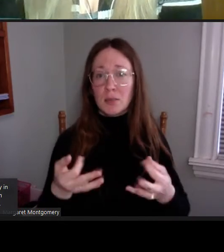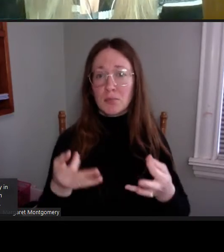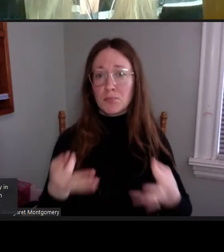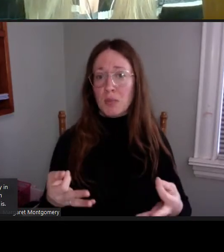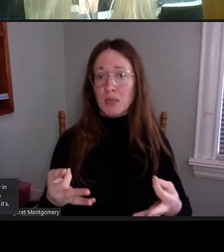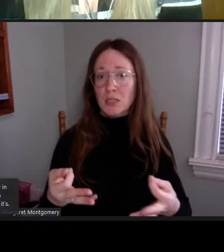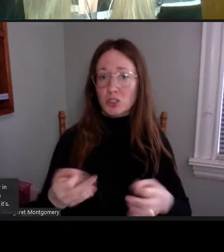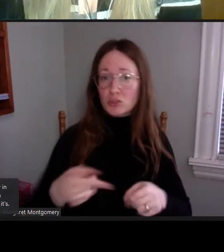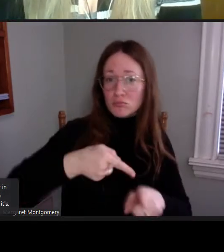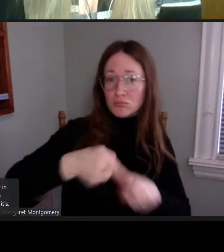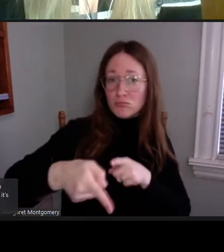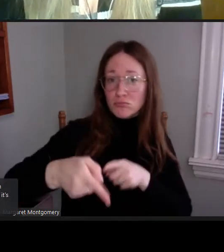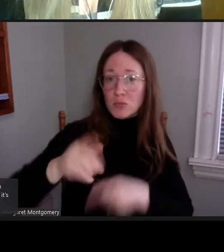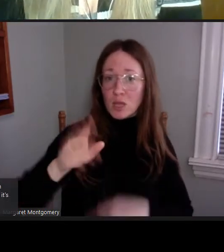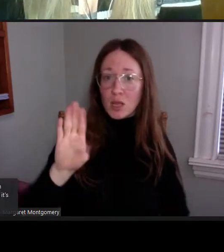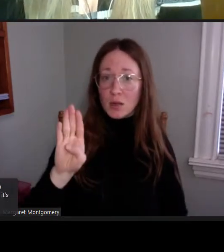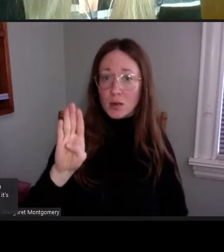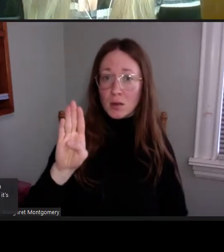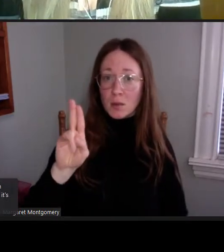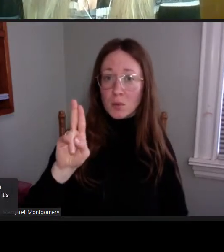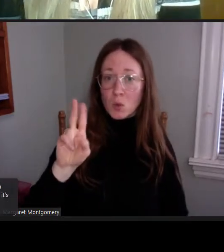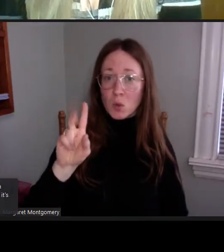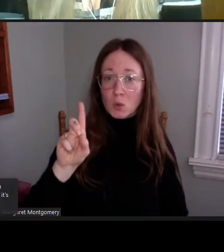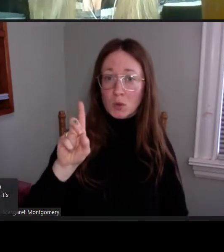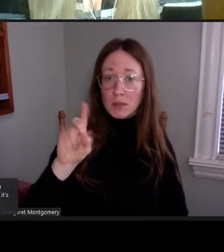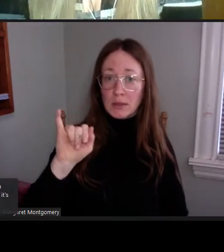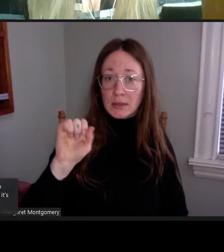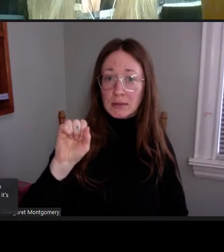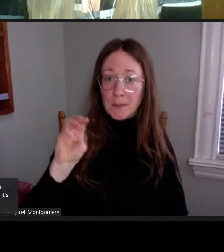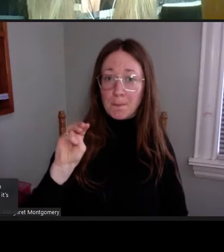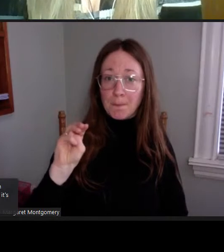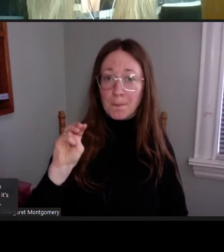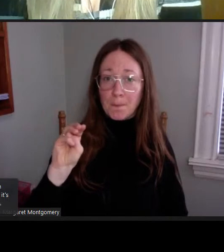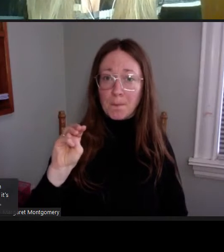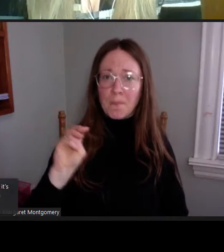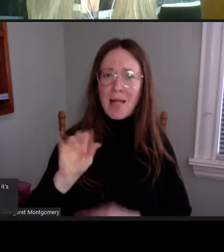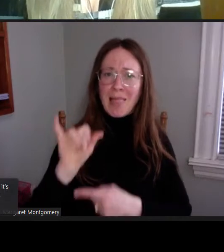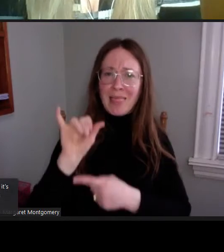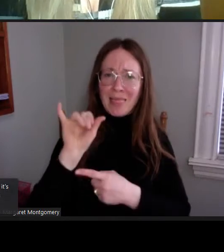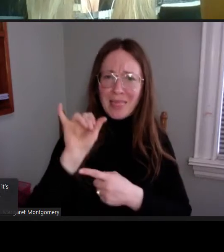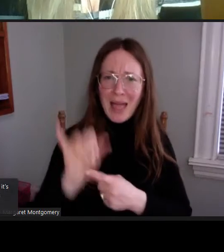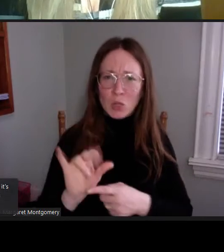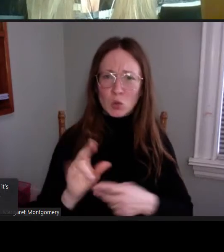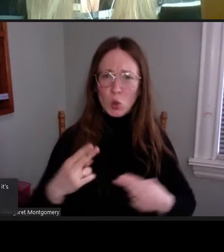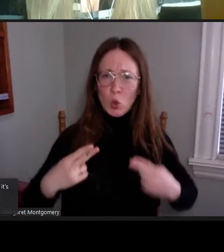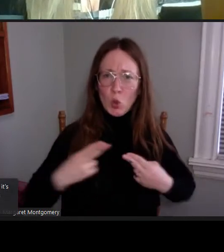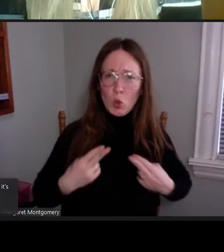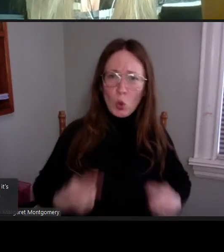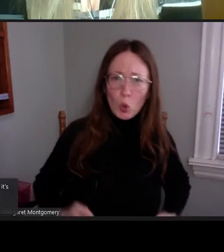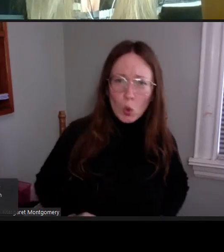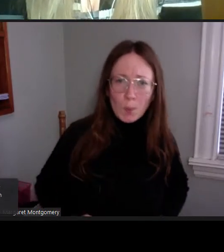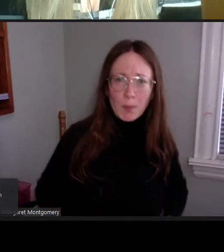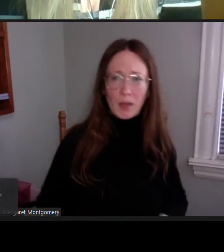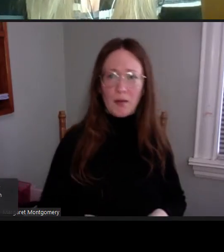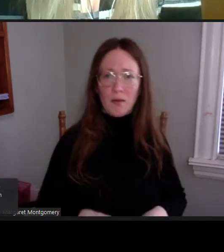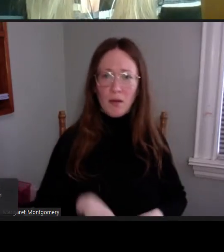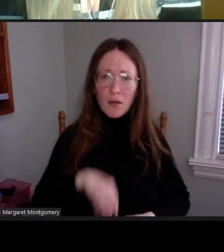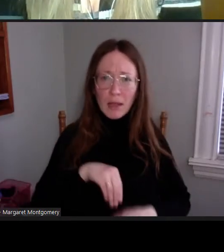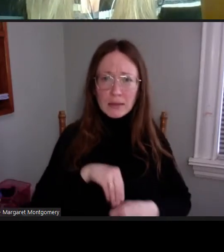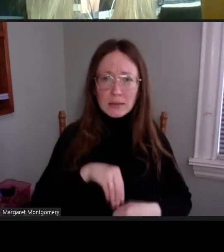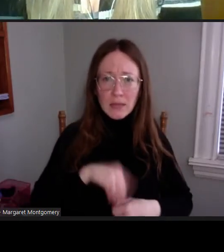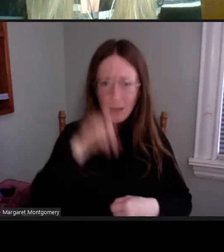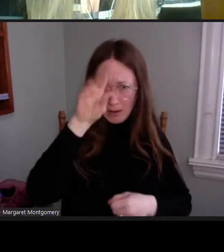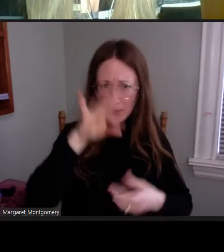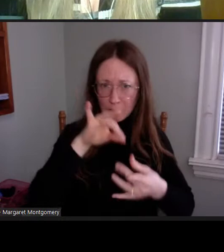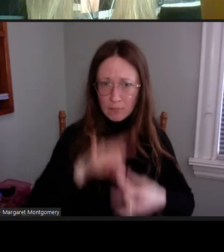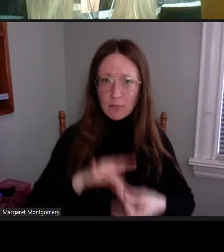Buddhism, it's the human being, it's the individual, it's the person, and you work to calm yourself from within. And I've got a lot of work to do